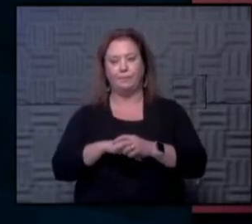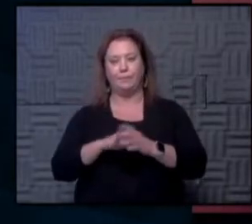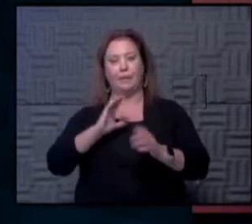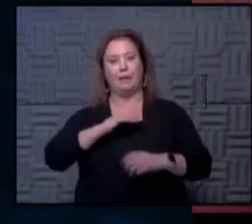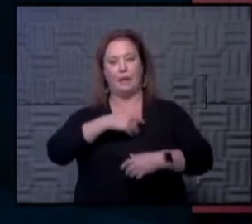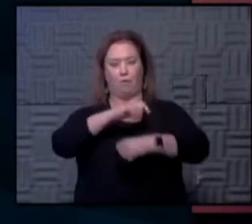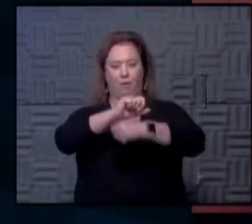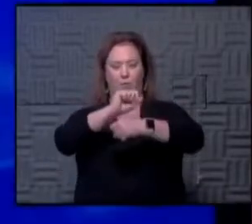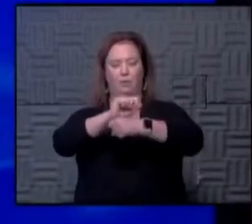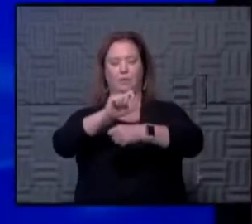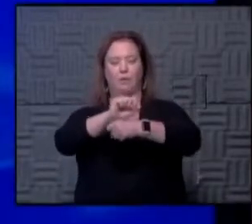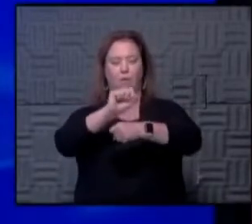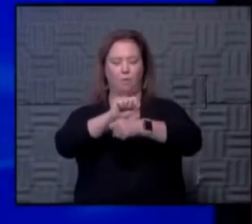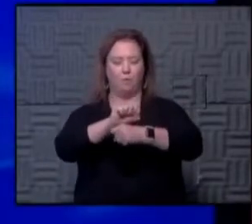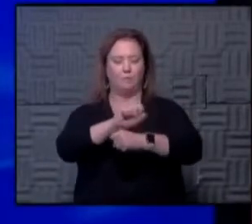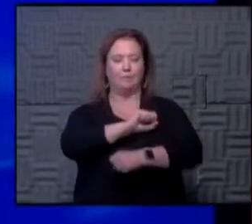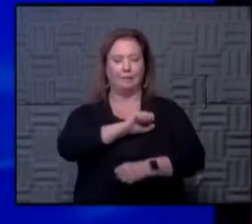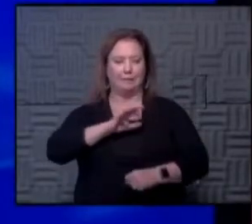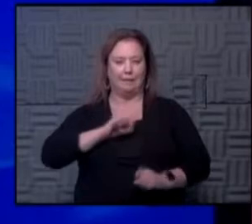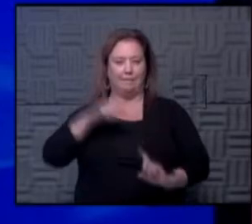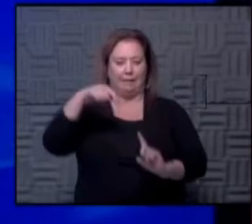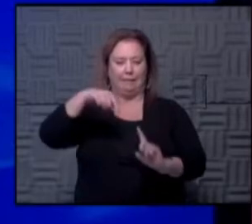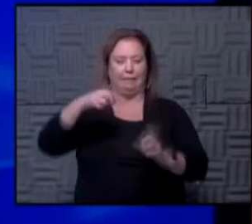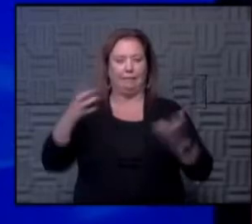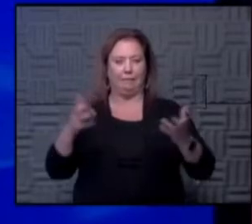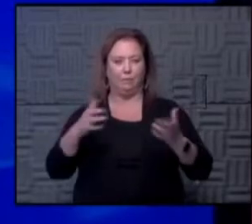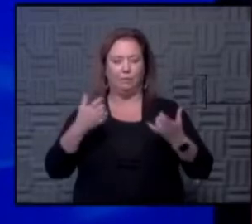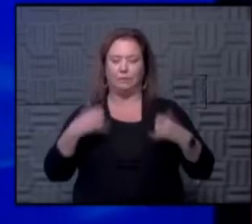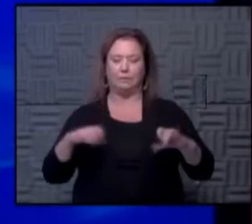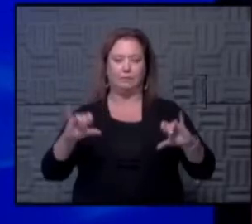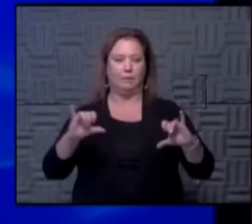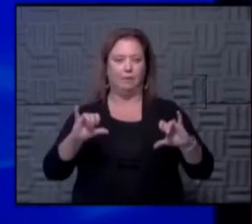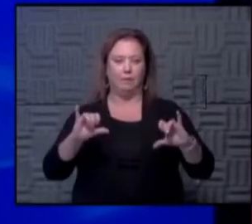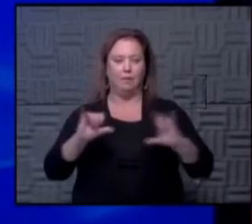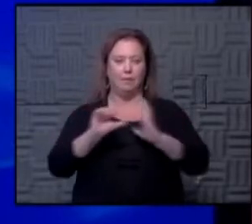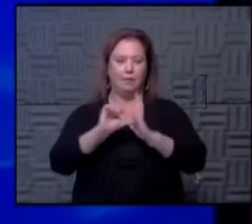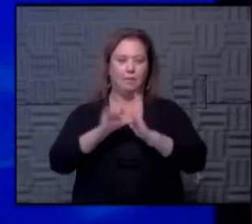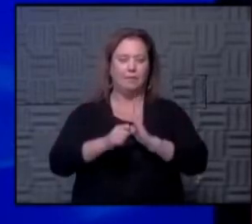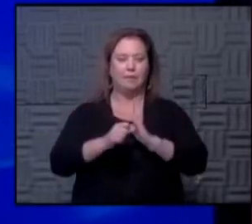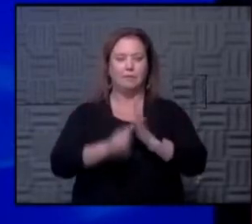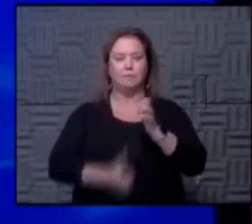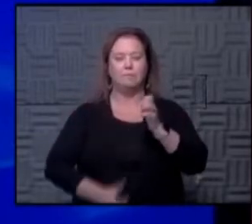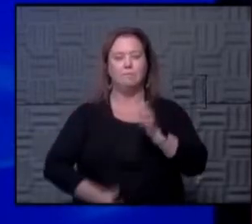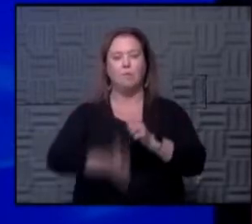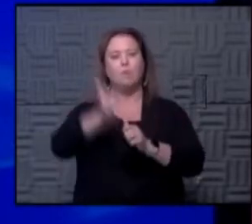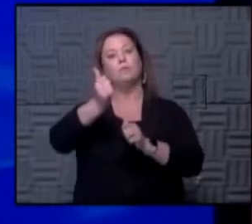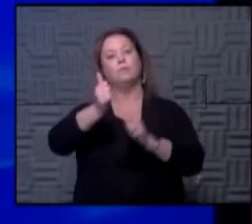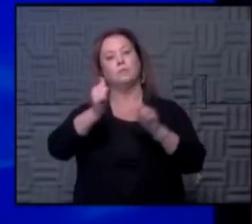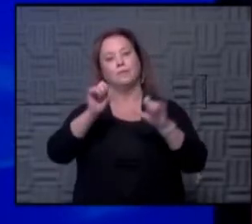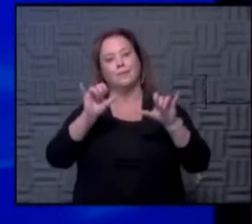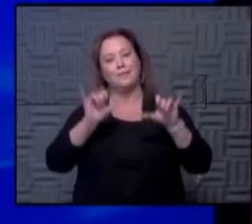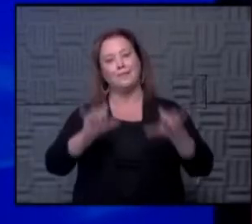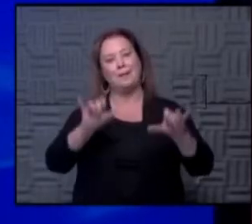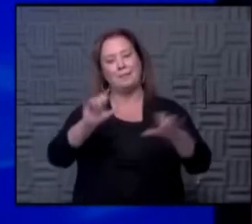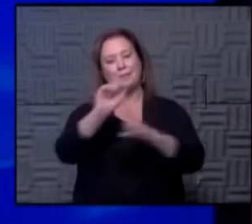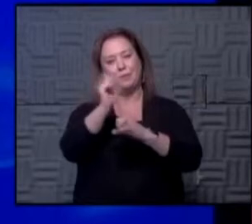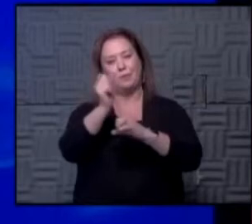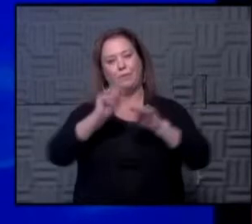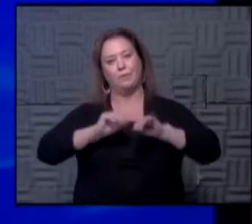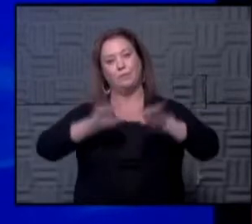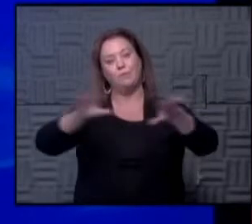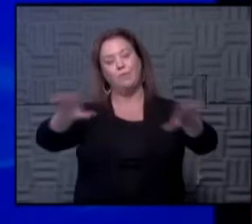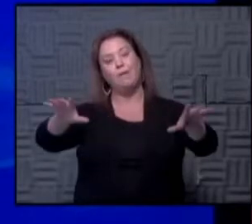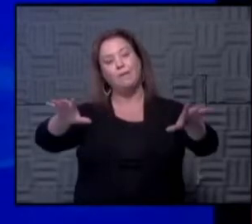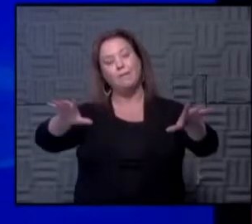our employees, in our workforce, we still find that the most common scenario for